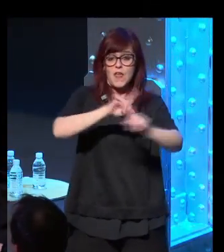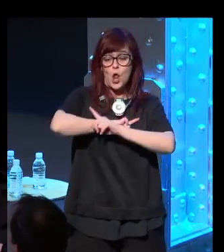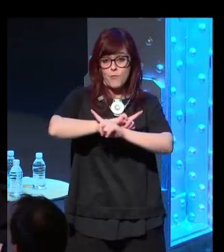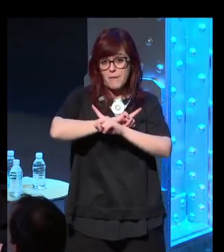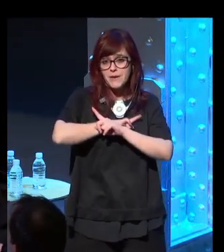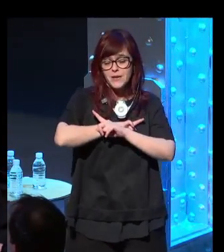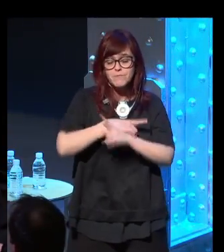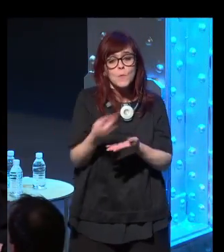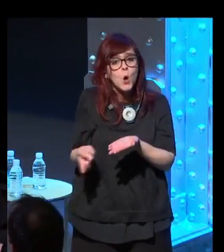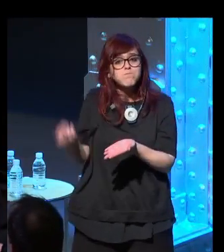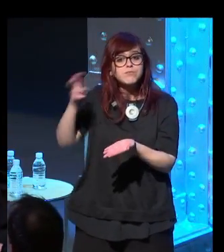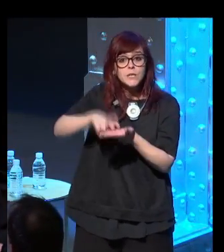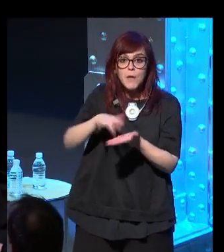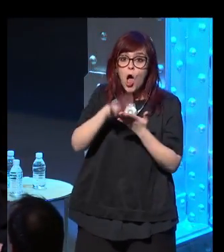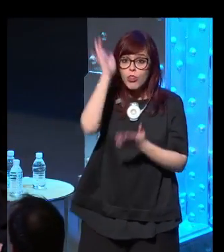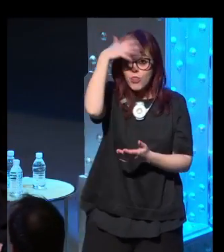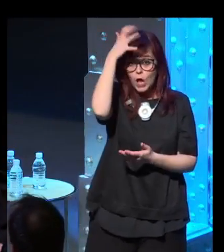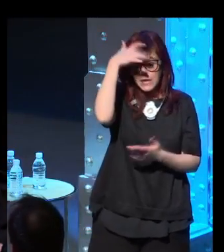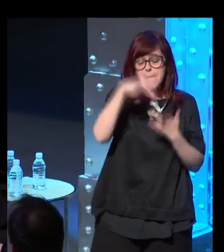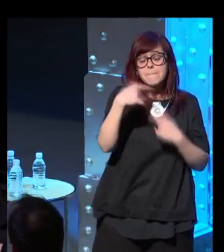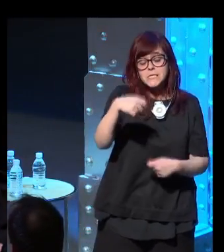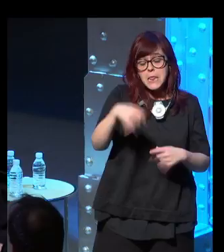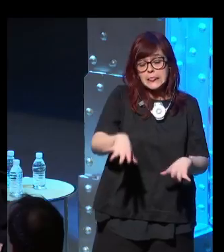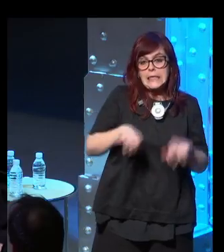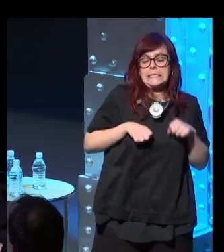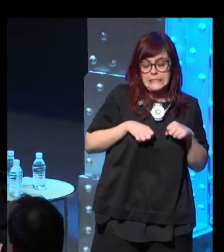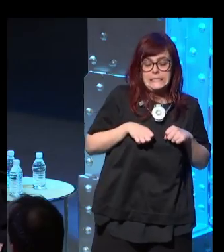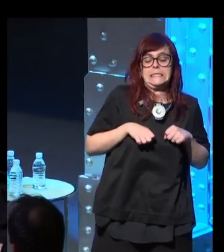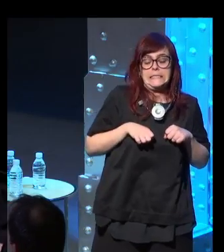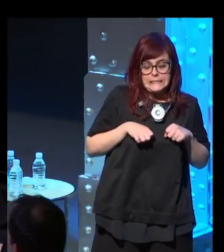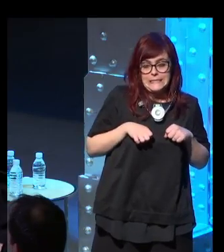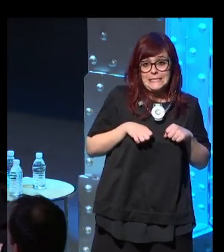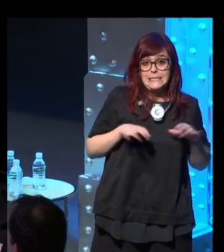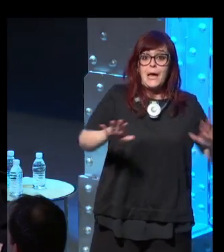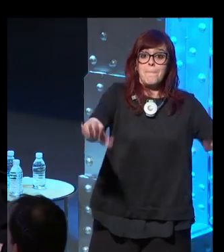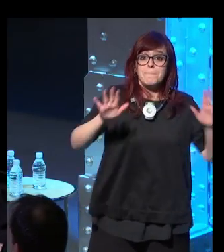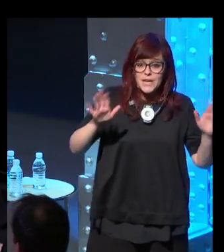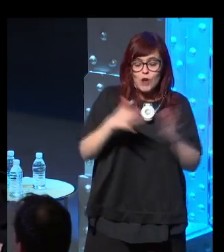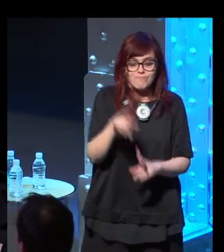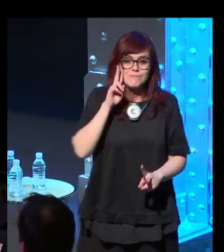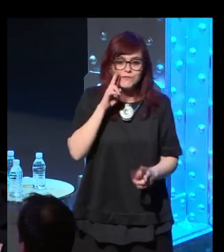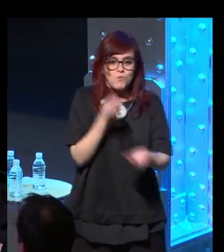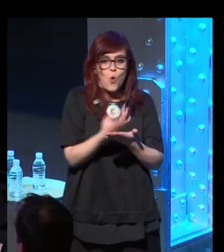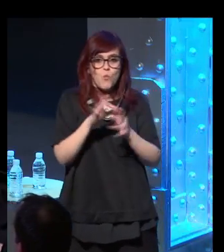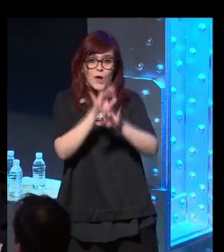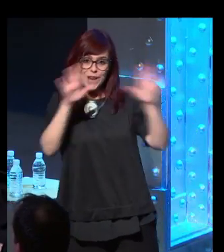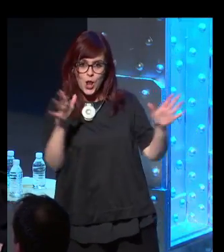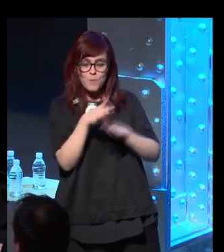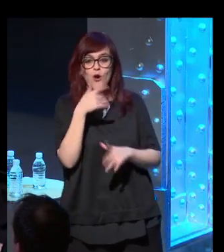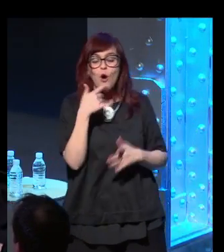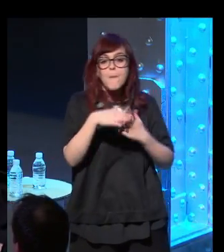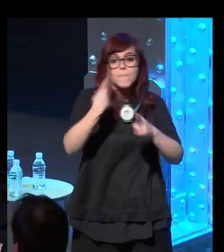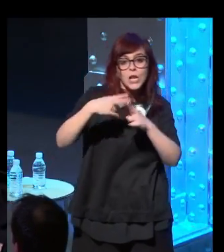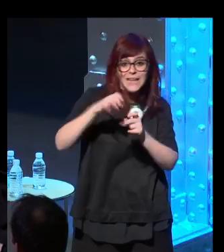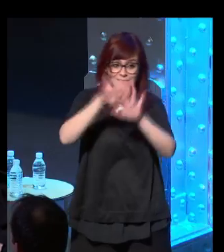and Donald Trump was president. But I think it's really exciting that we can see effects of global political events when it comes